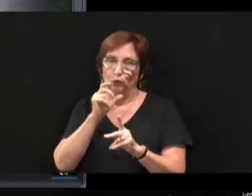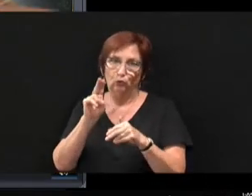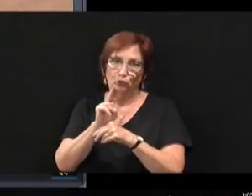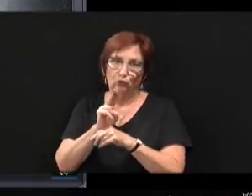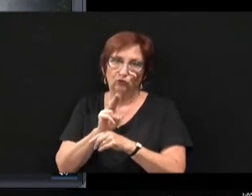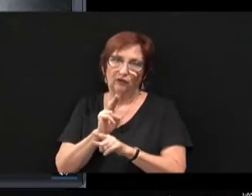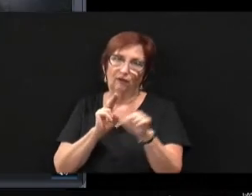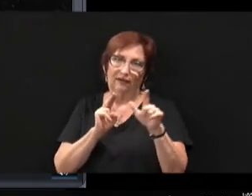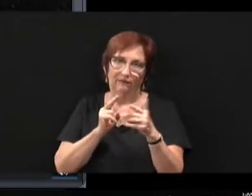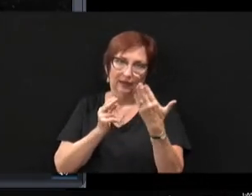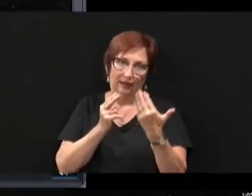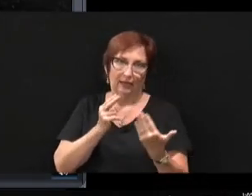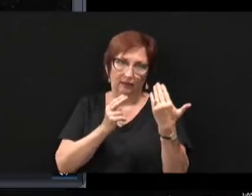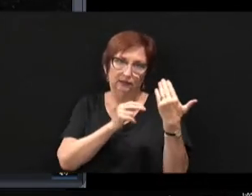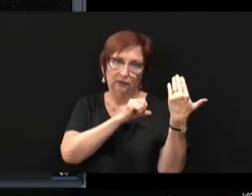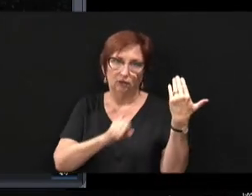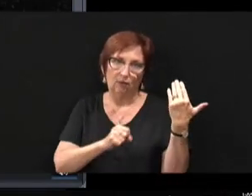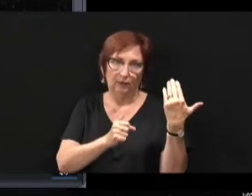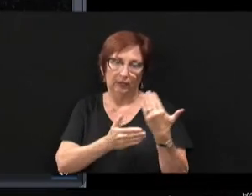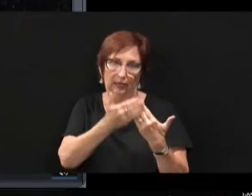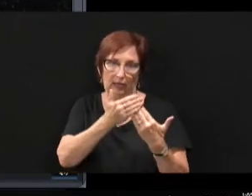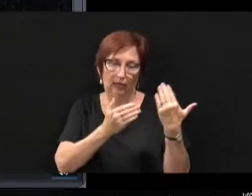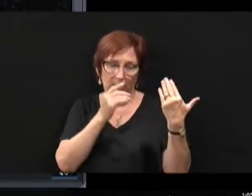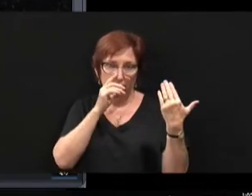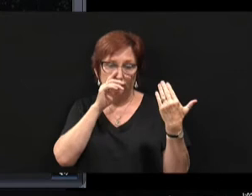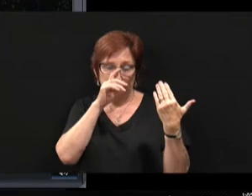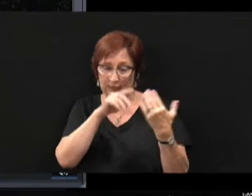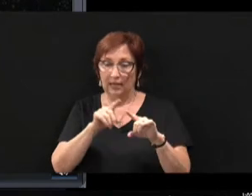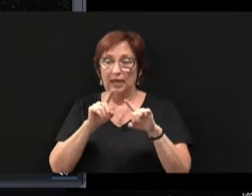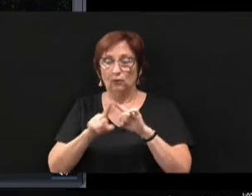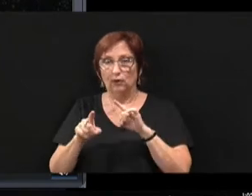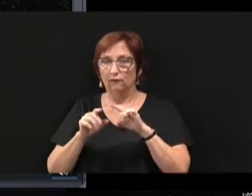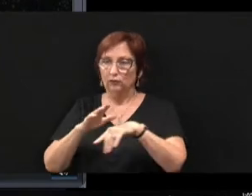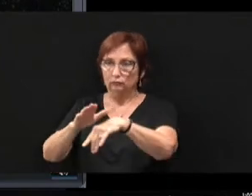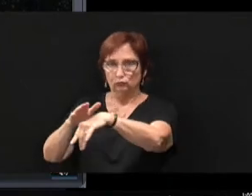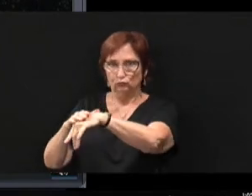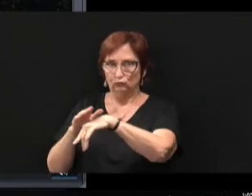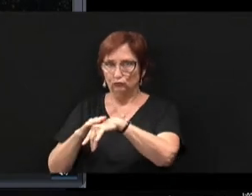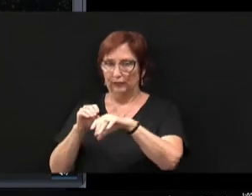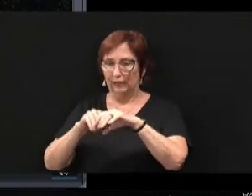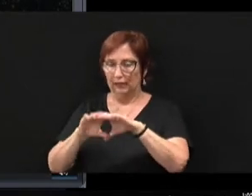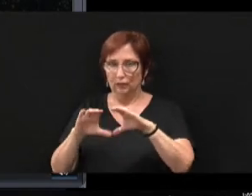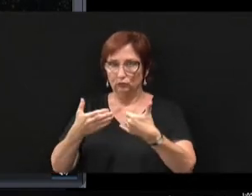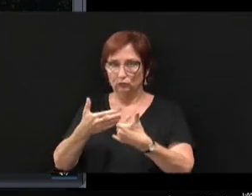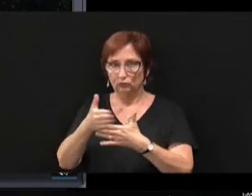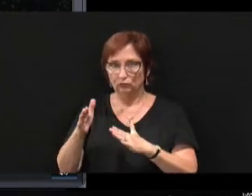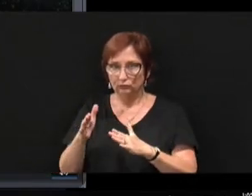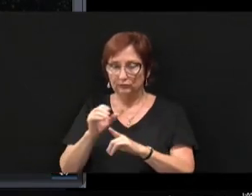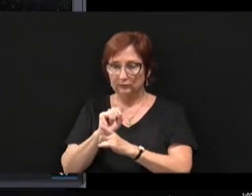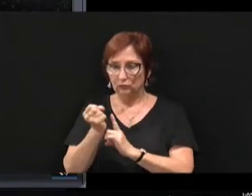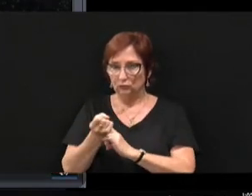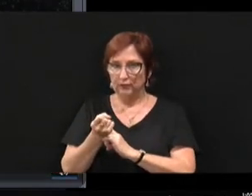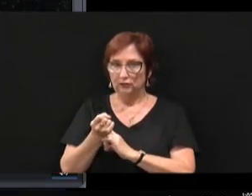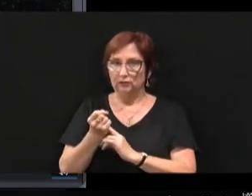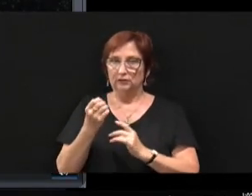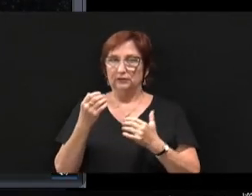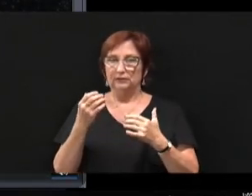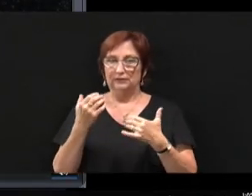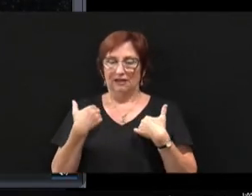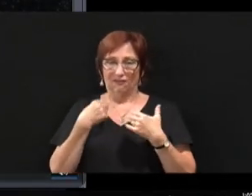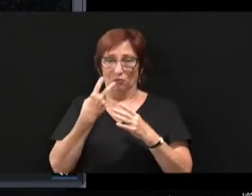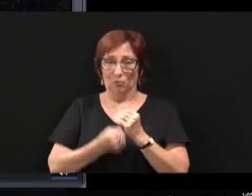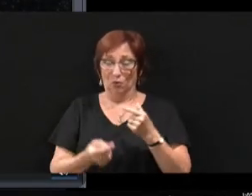D. However, I caution you in the classroom setting to get both of those going